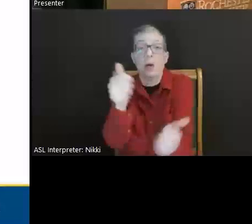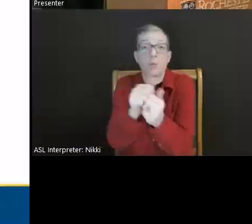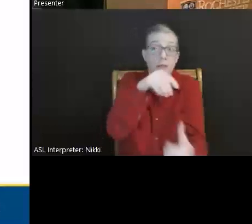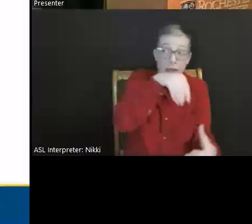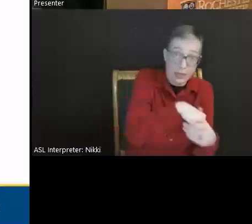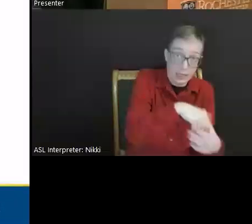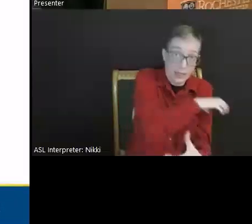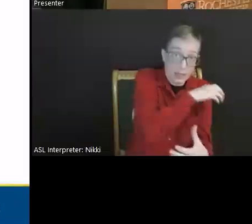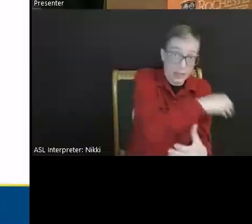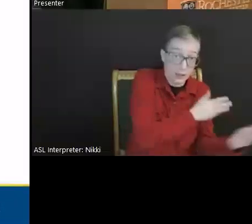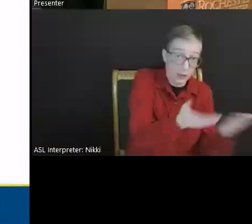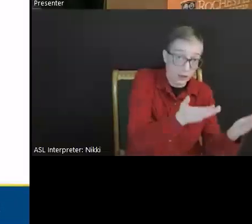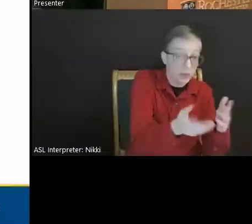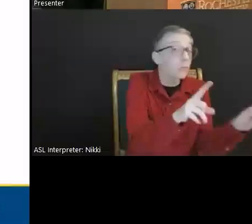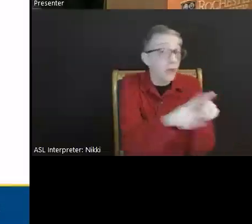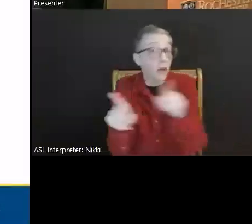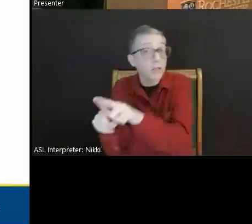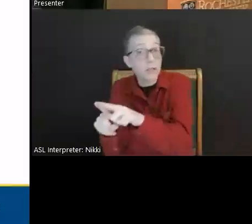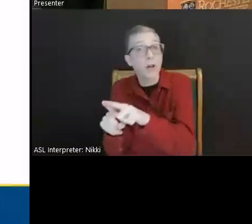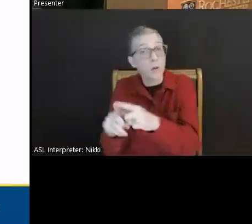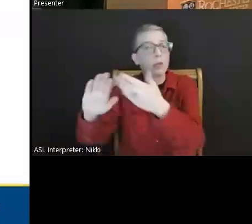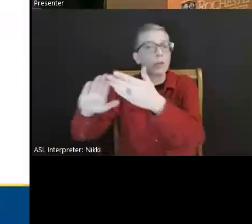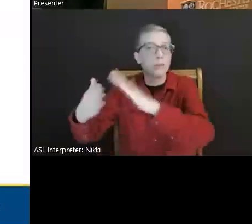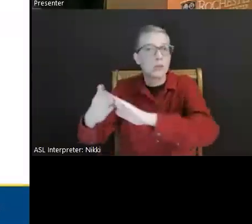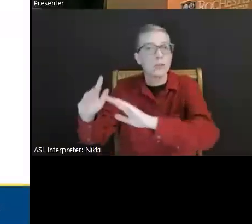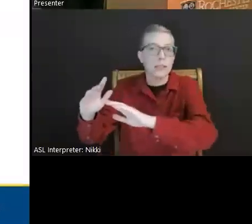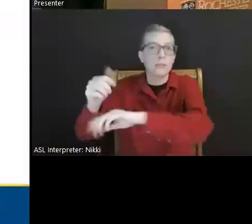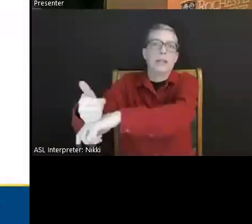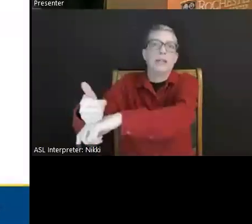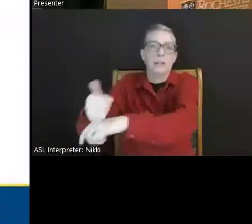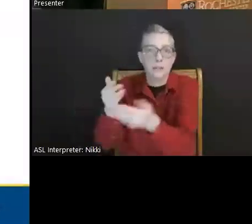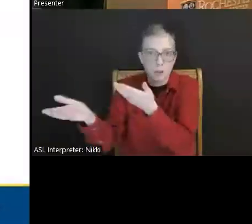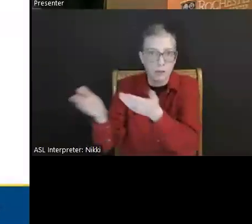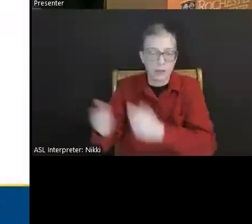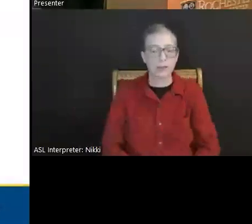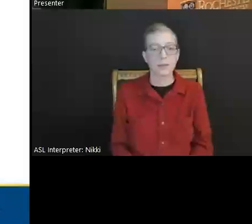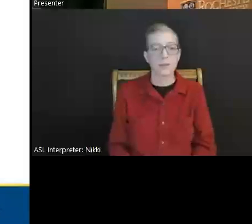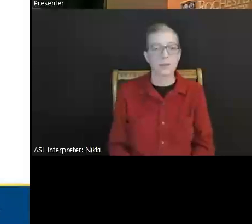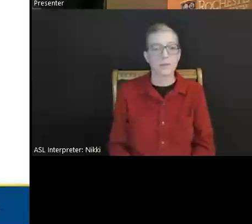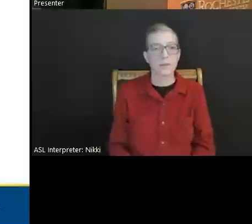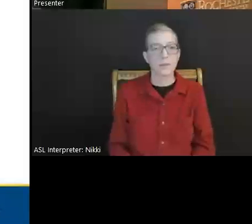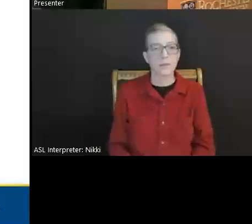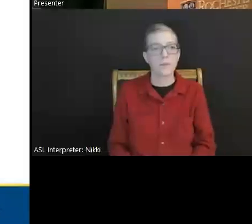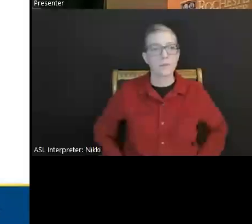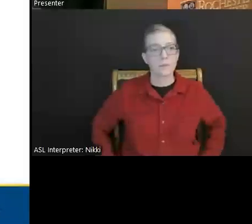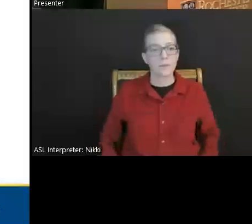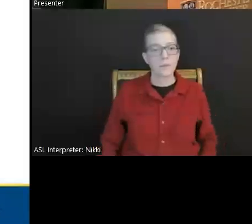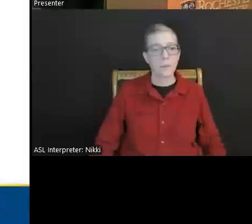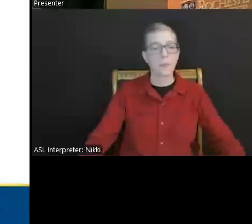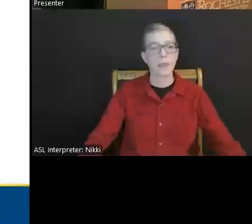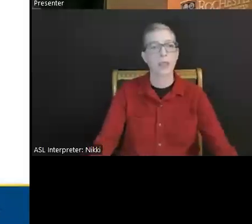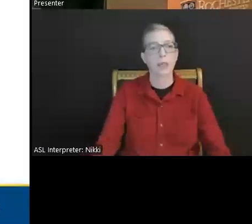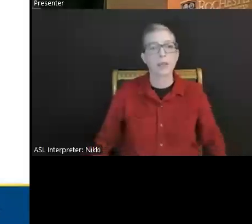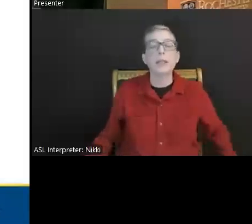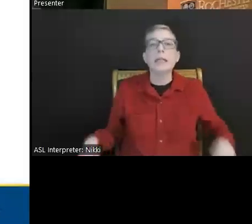can facilitate community-based services. Through wearing this new hat of Community Ties team lead, we've really